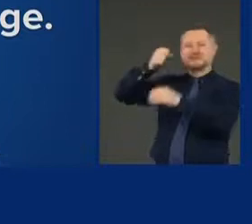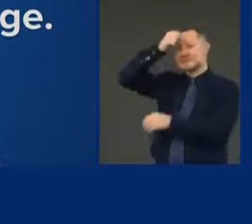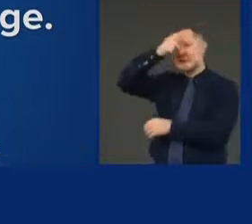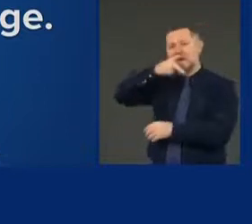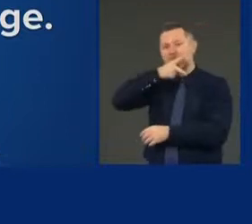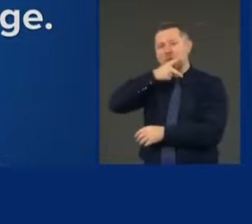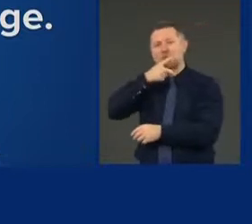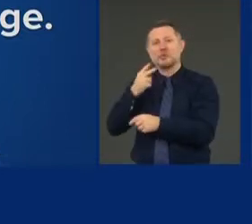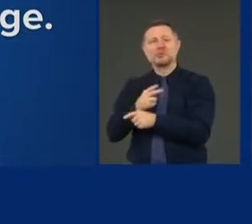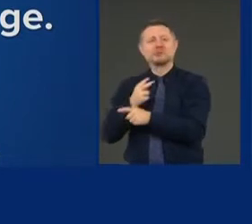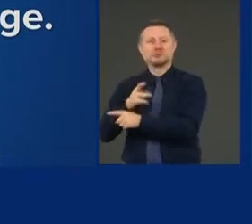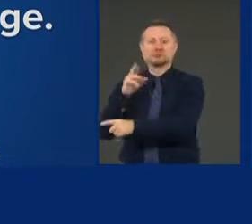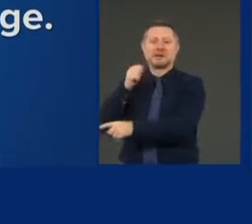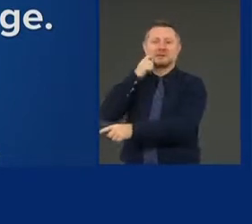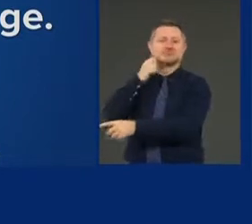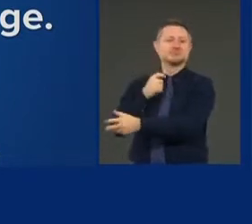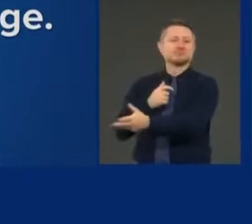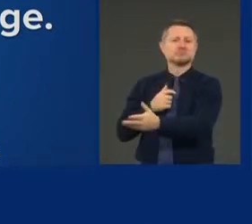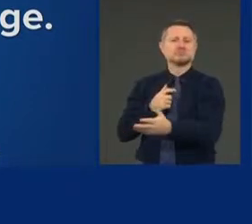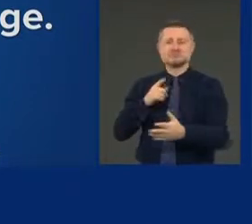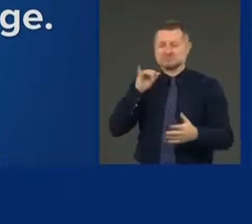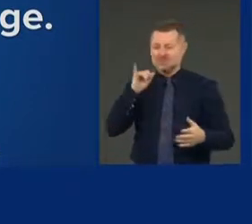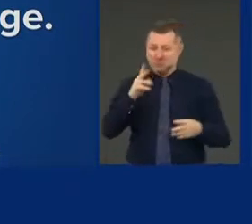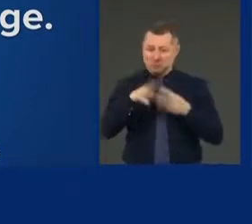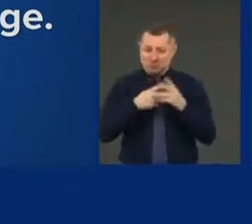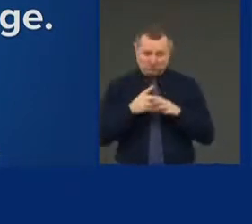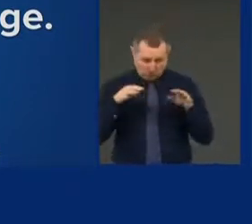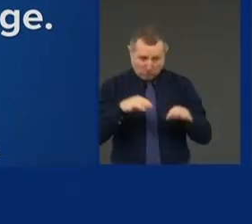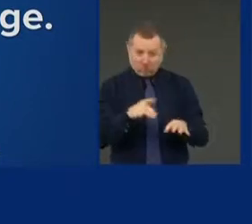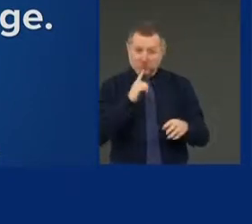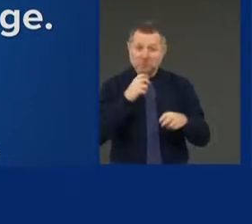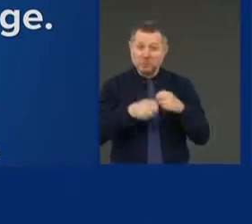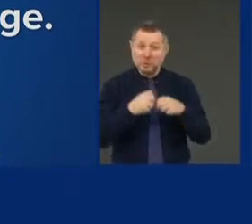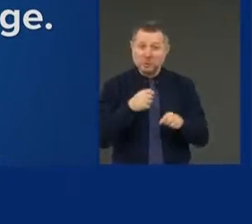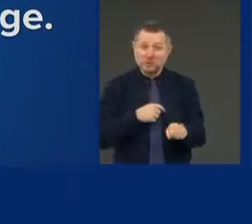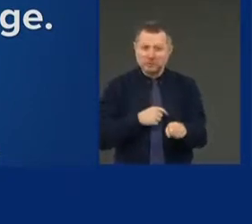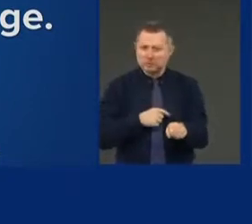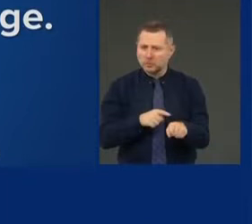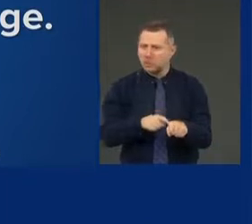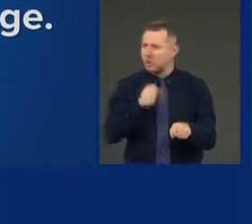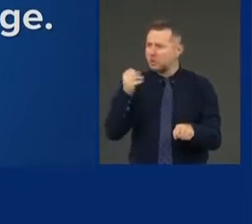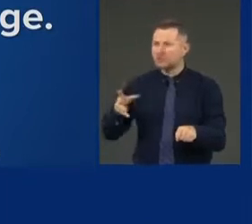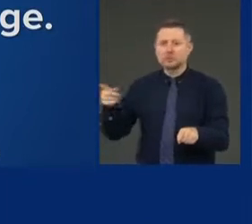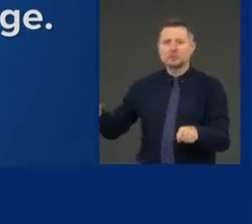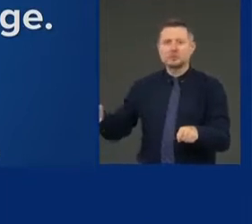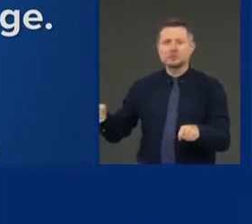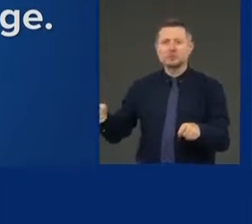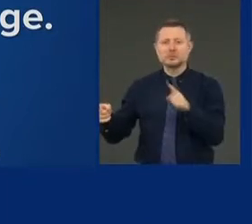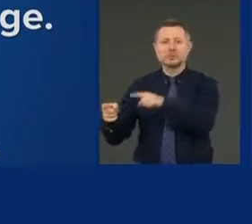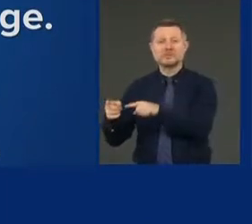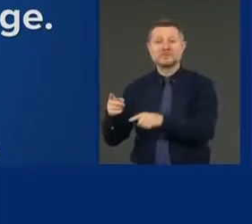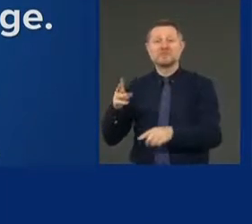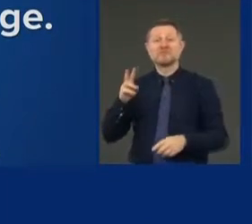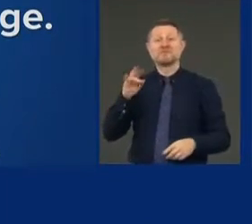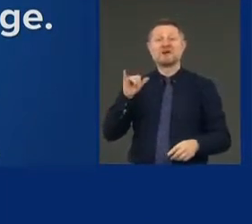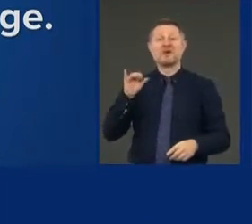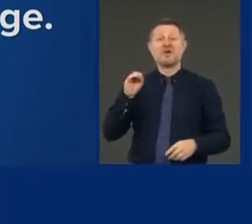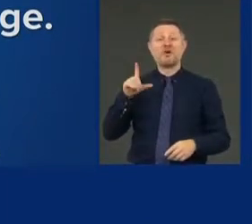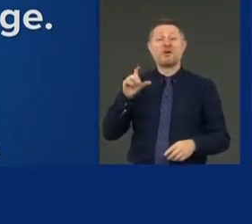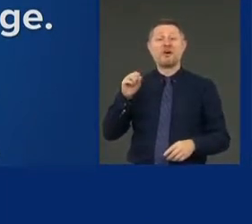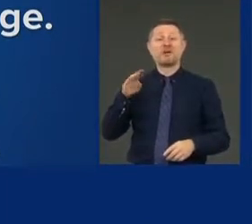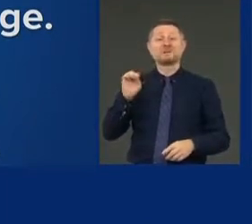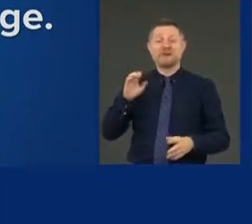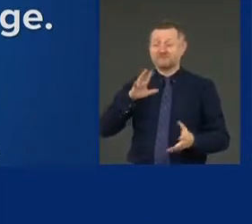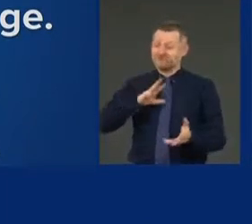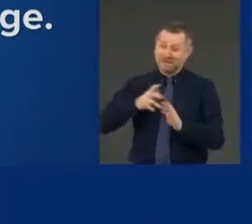created the reaction. The violence allows people to talk about the violence as opposed